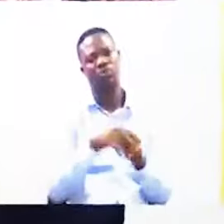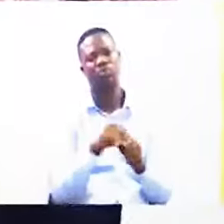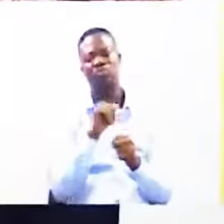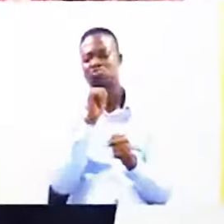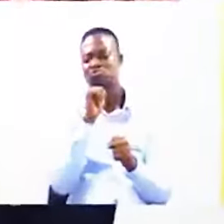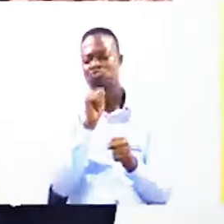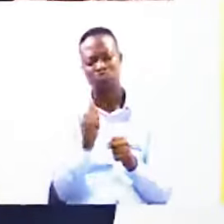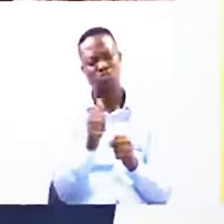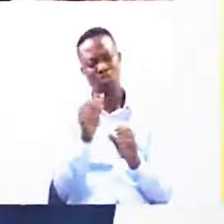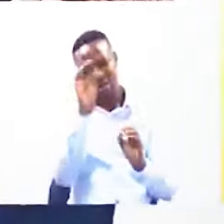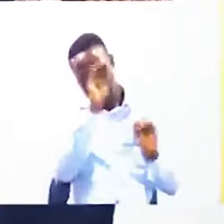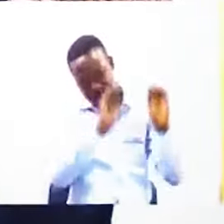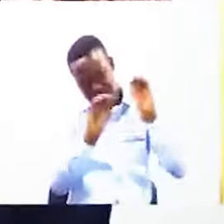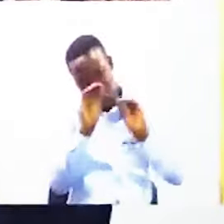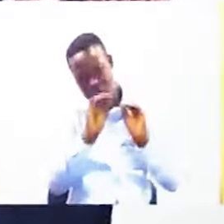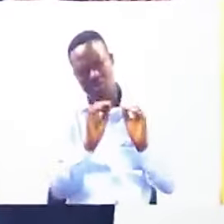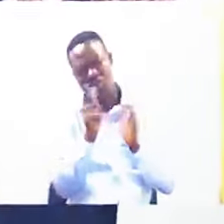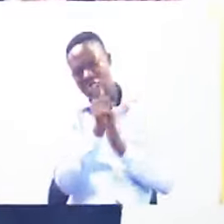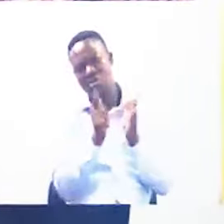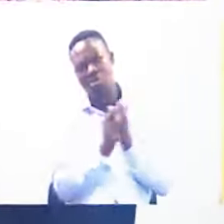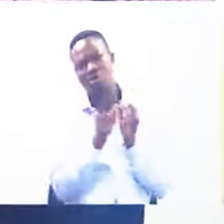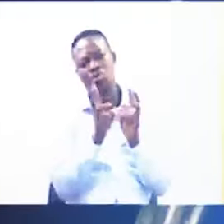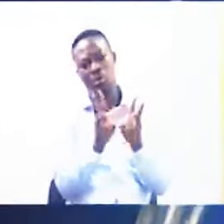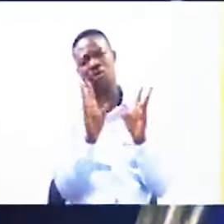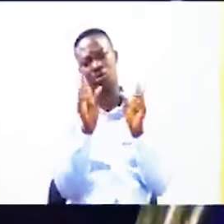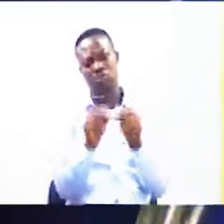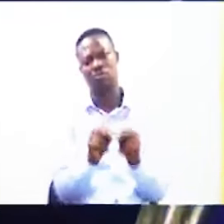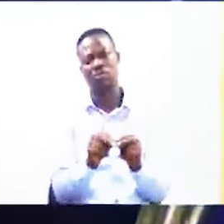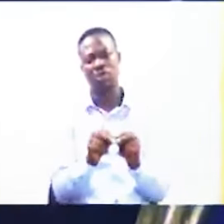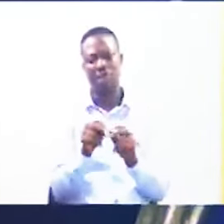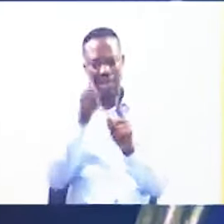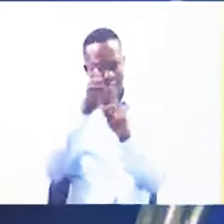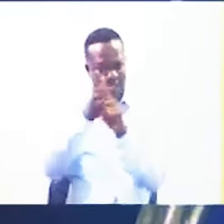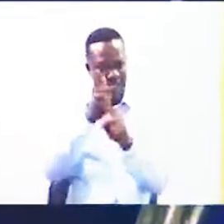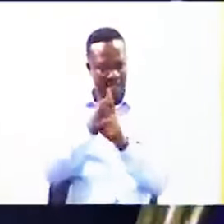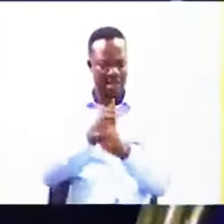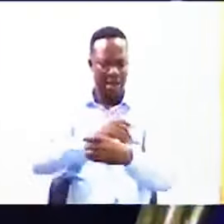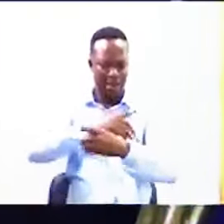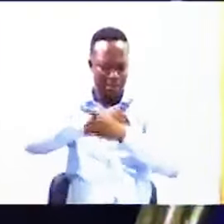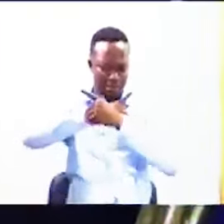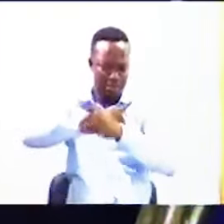observance of the law. And he had defended it